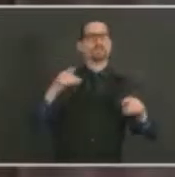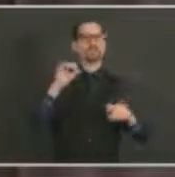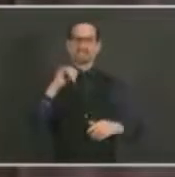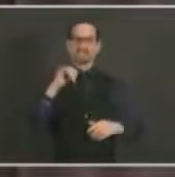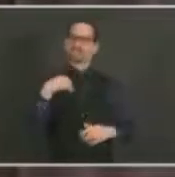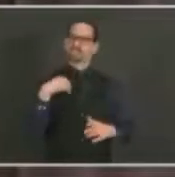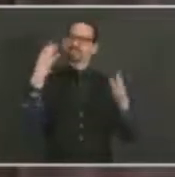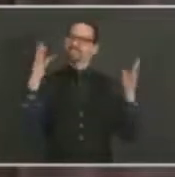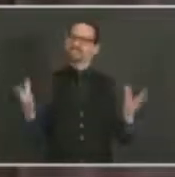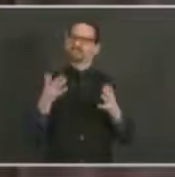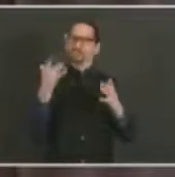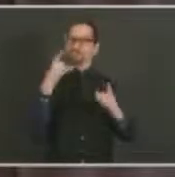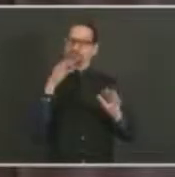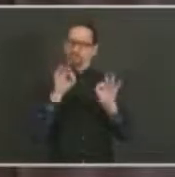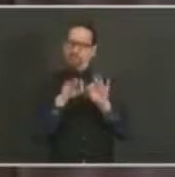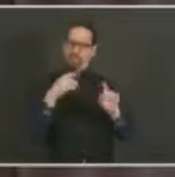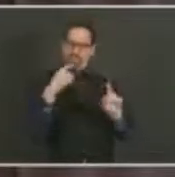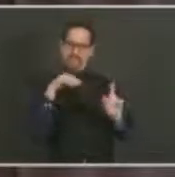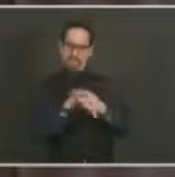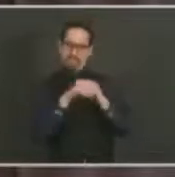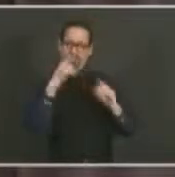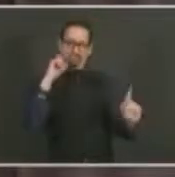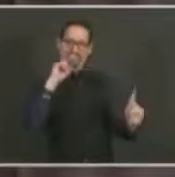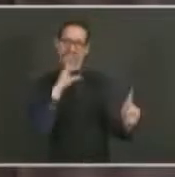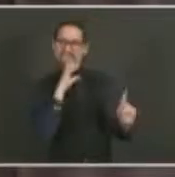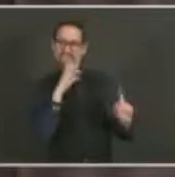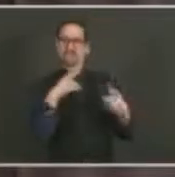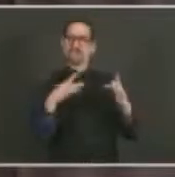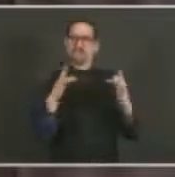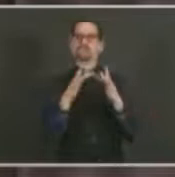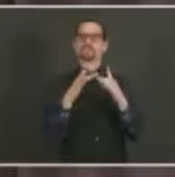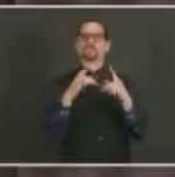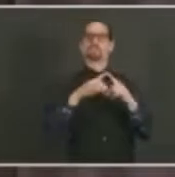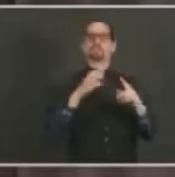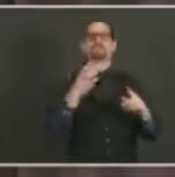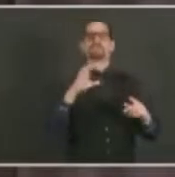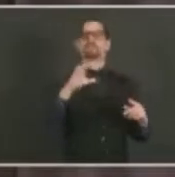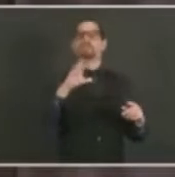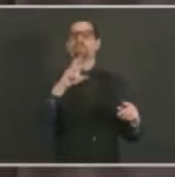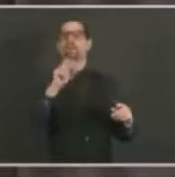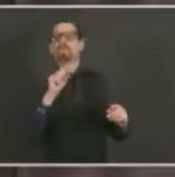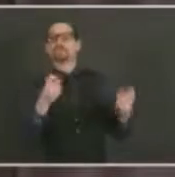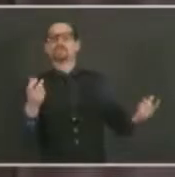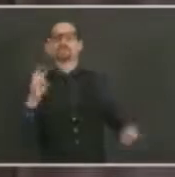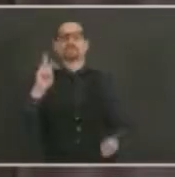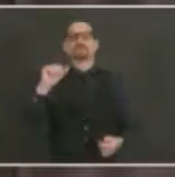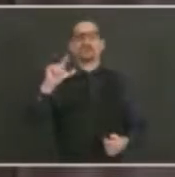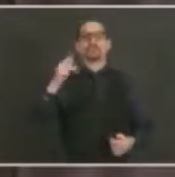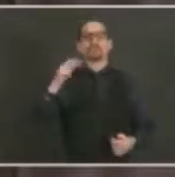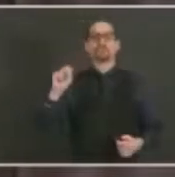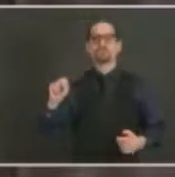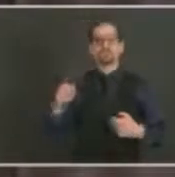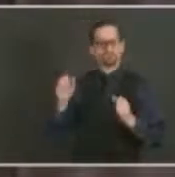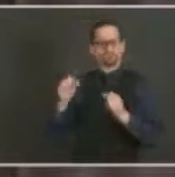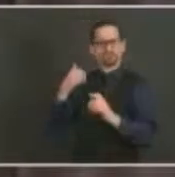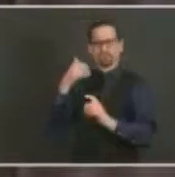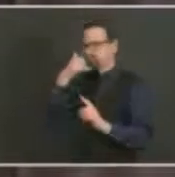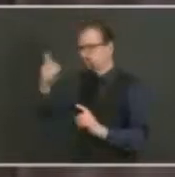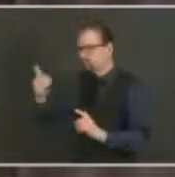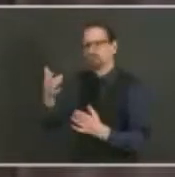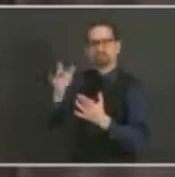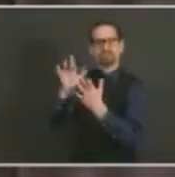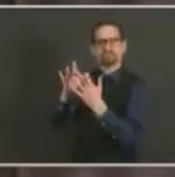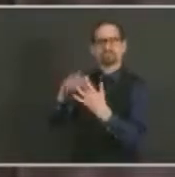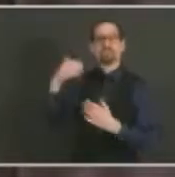so being able to reach out to your retail pharmacy is something that people are familiar with. If they need to get a flu vaccine